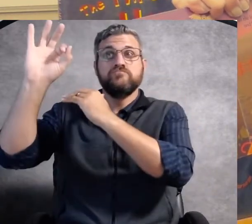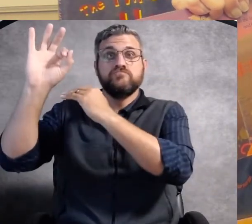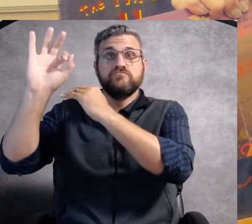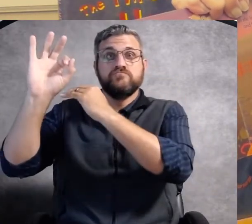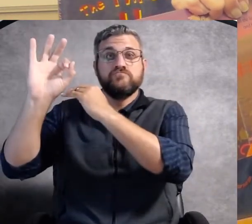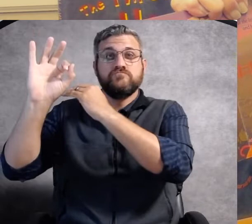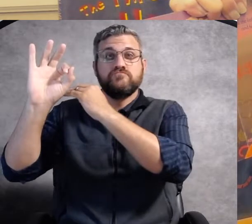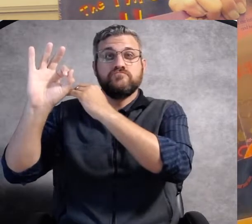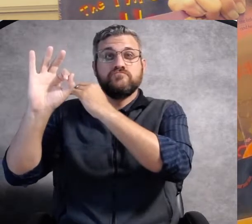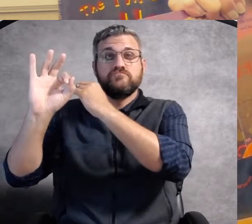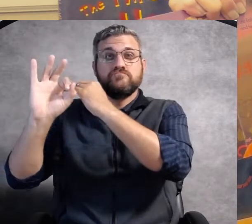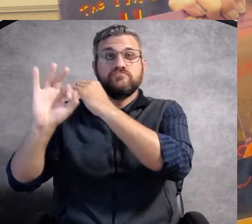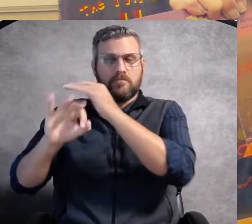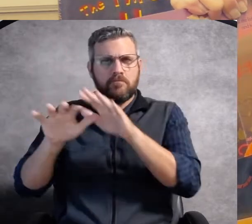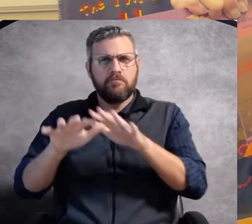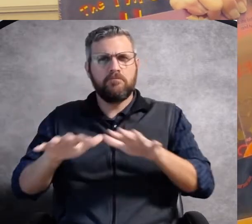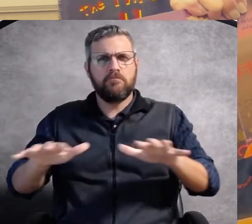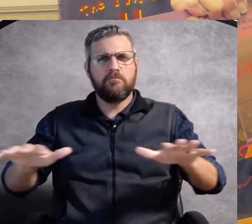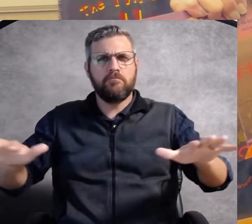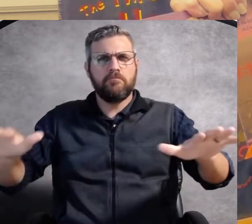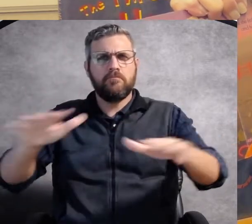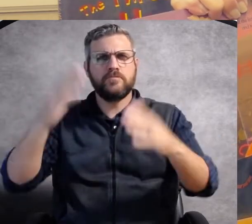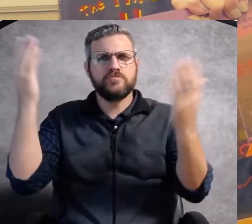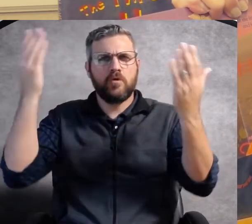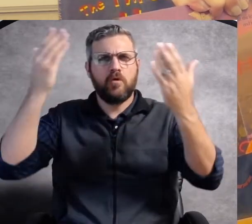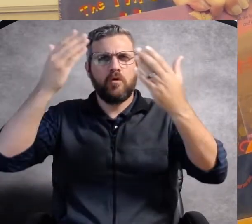After the sun went down and the field was dark,